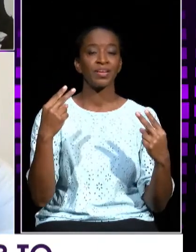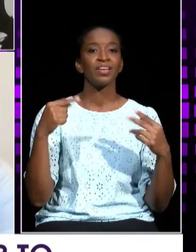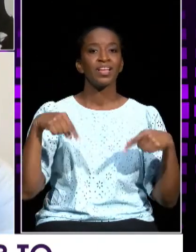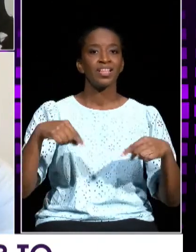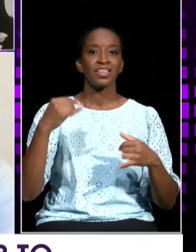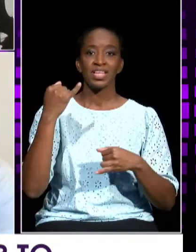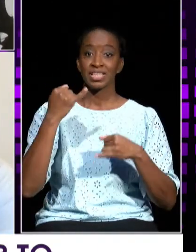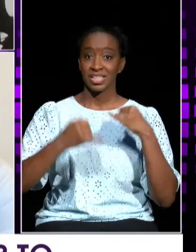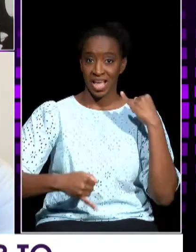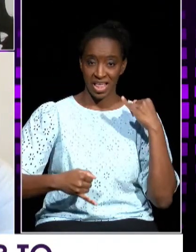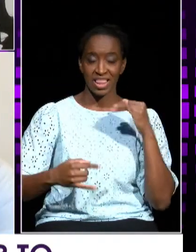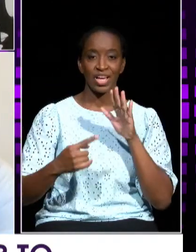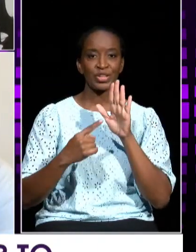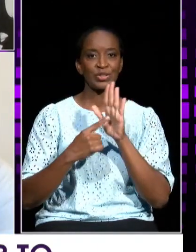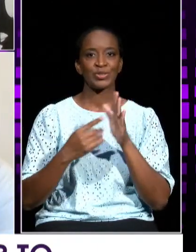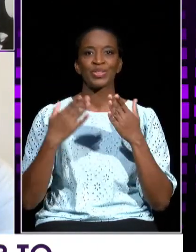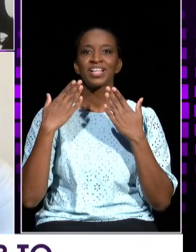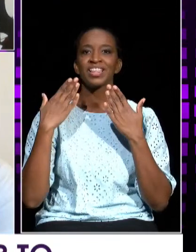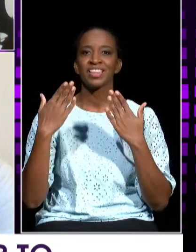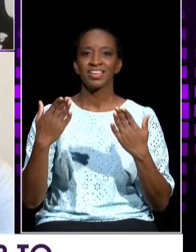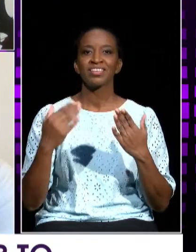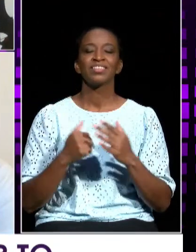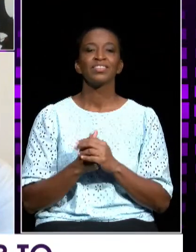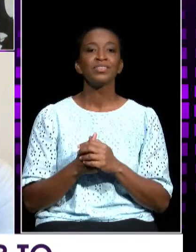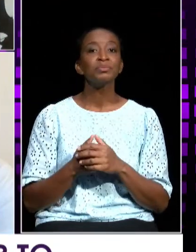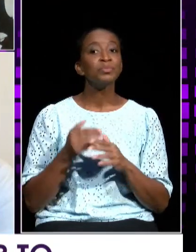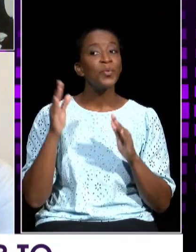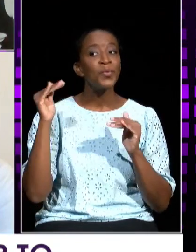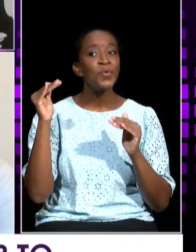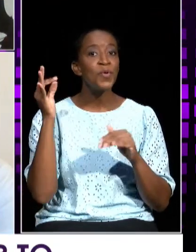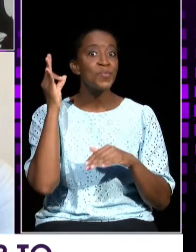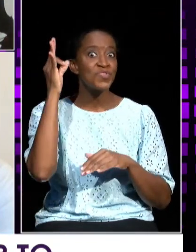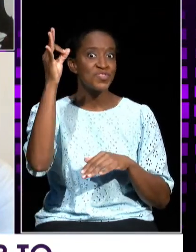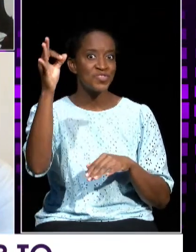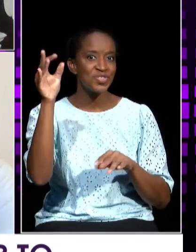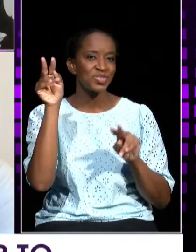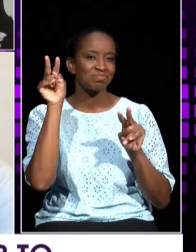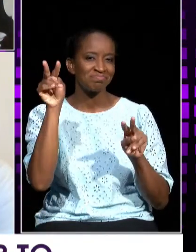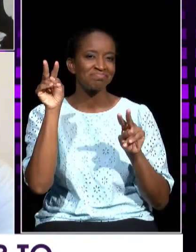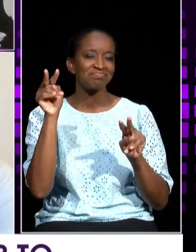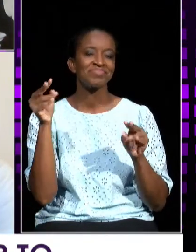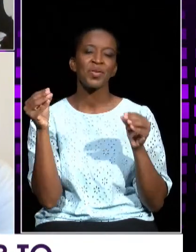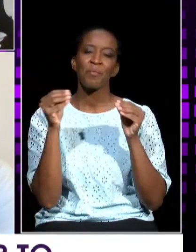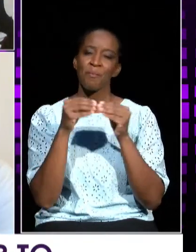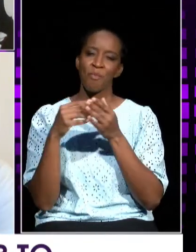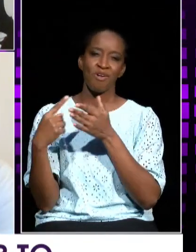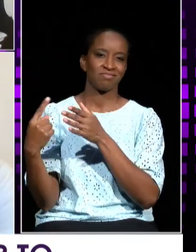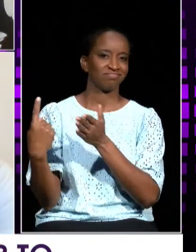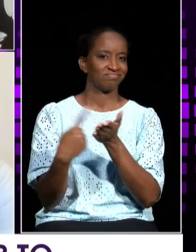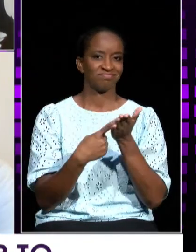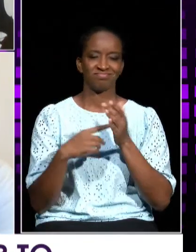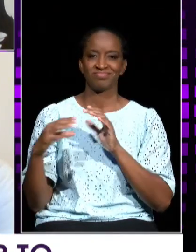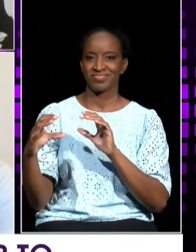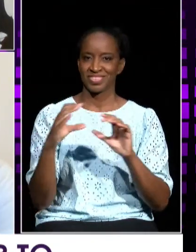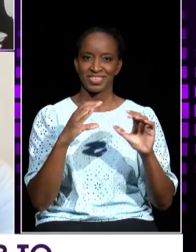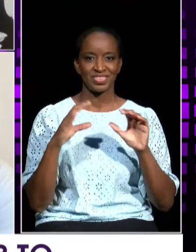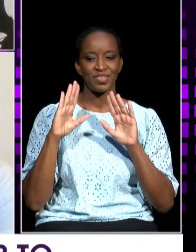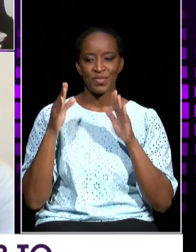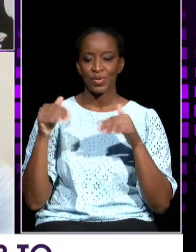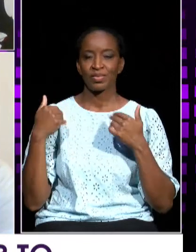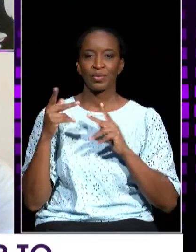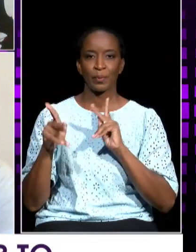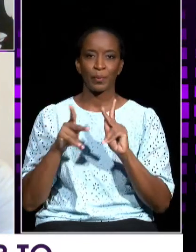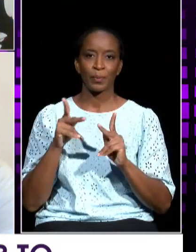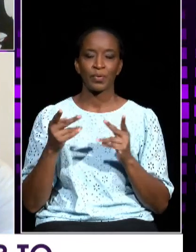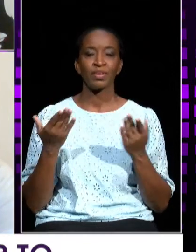of Listen Up Accord. We look forward to seeing you sometime soon to continue our conversations about youth and development in Barbados. This was brought to you